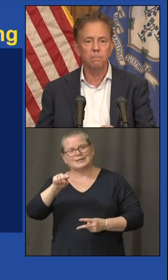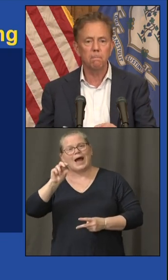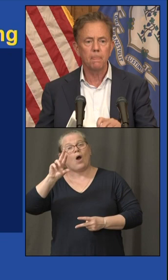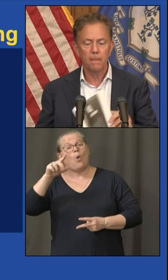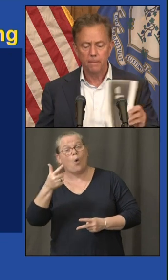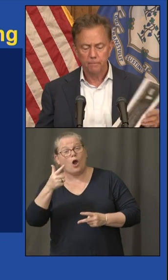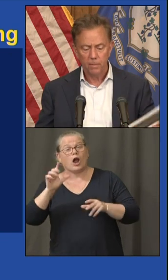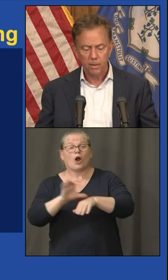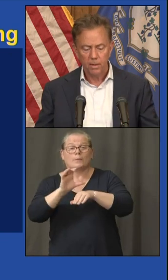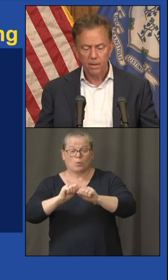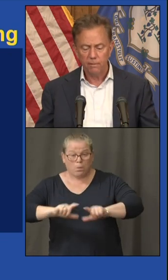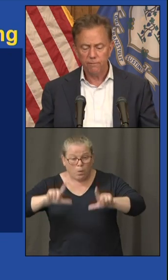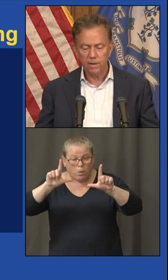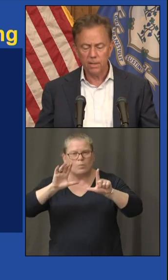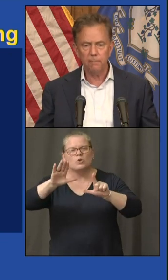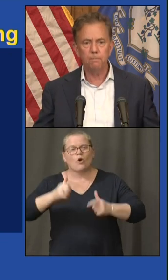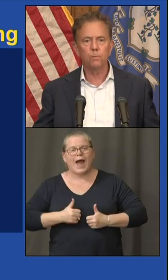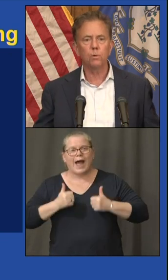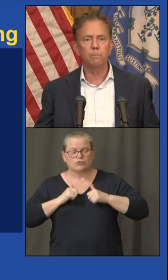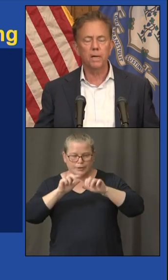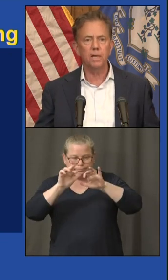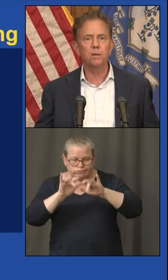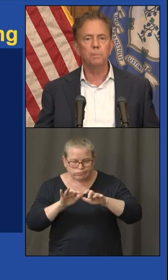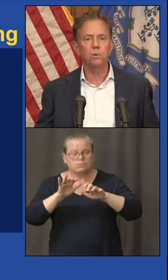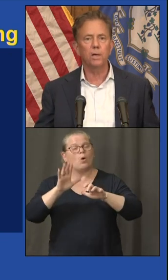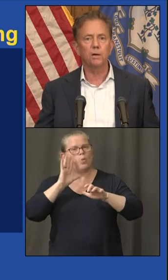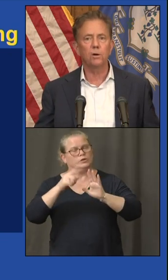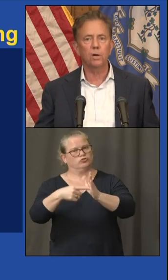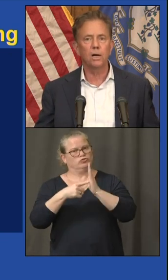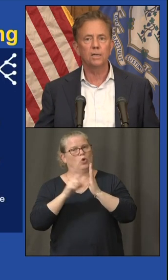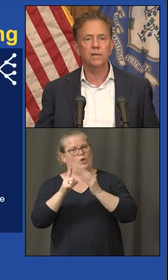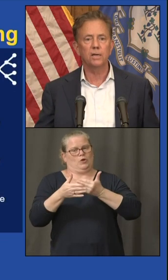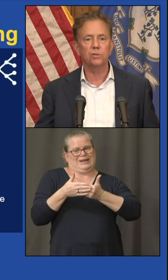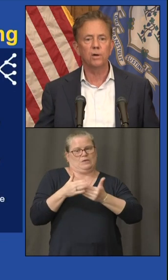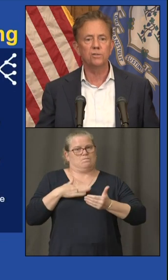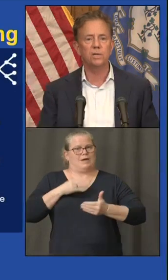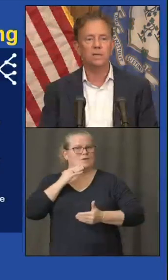of it. And finally, we're beginning to build out on our